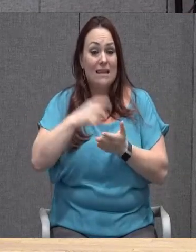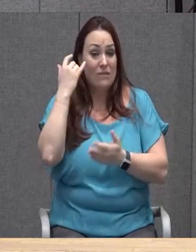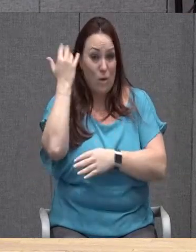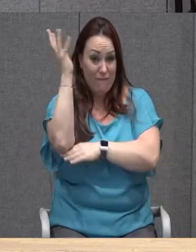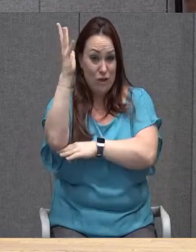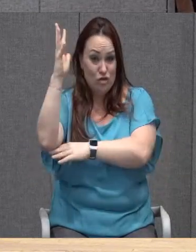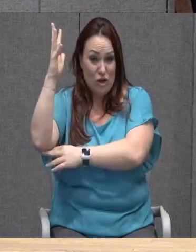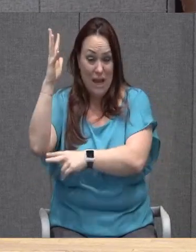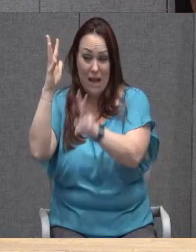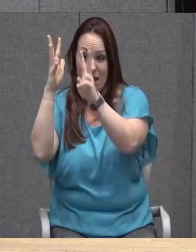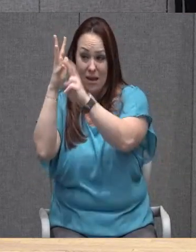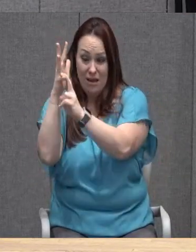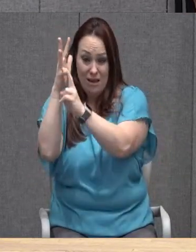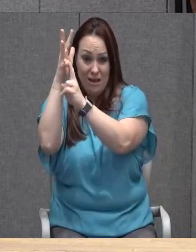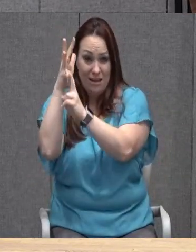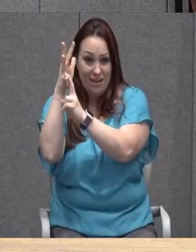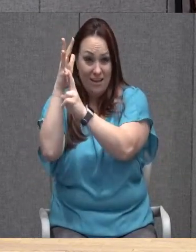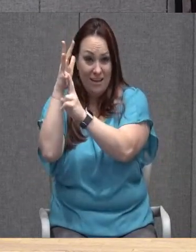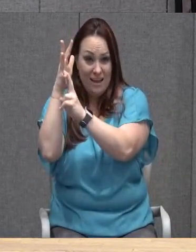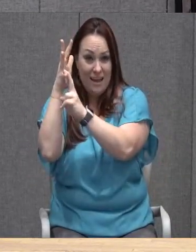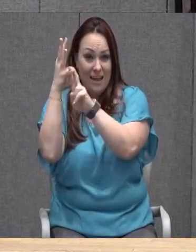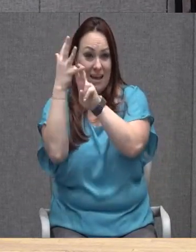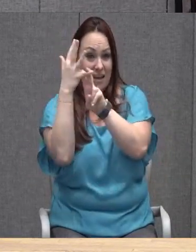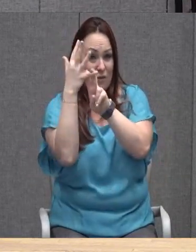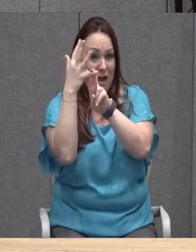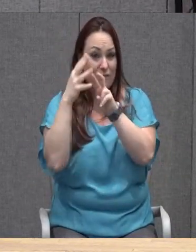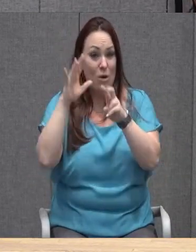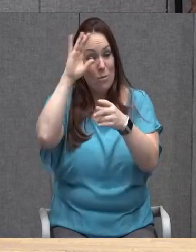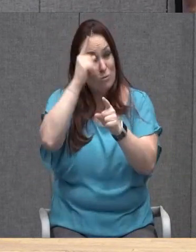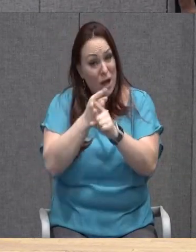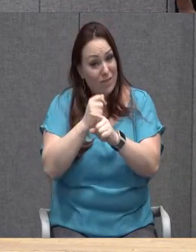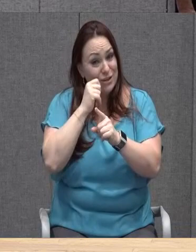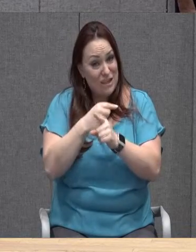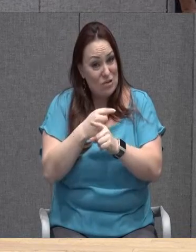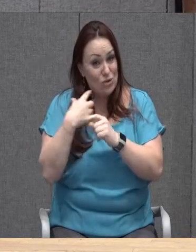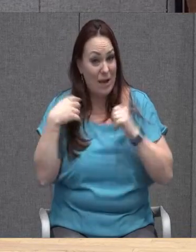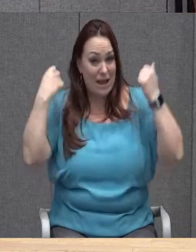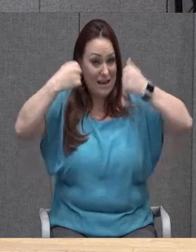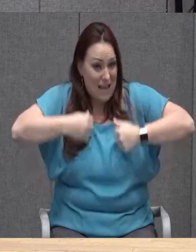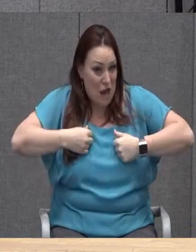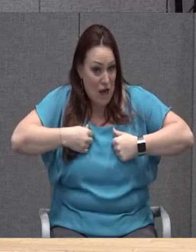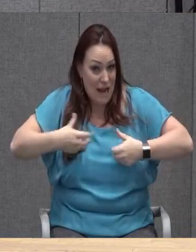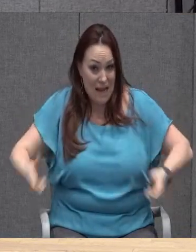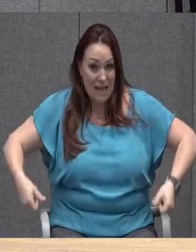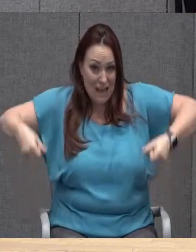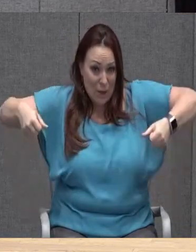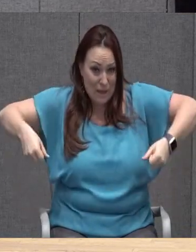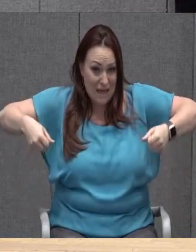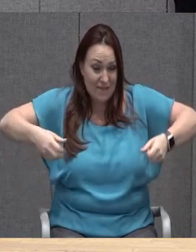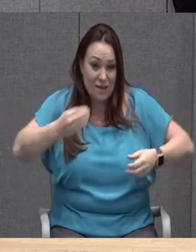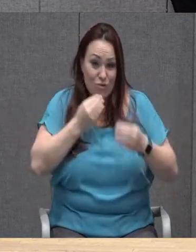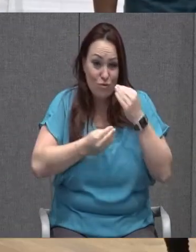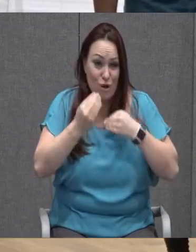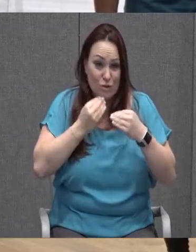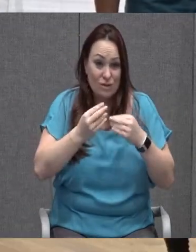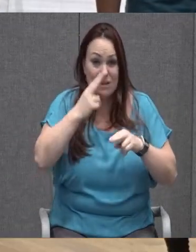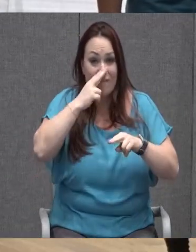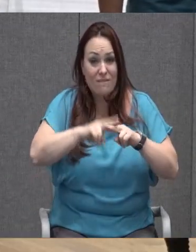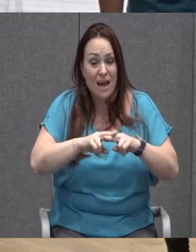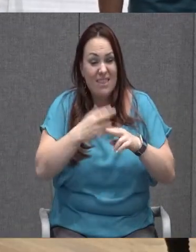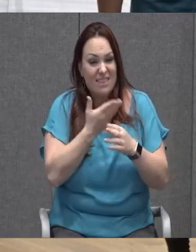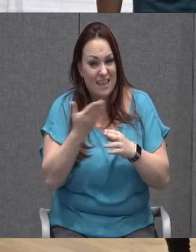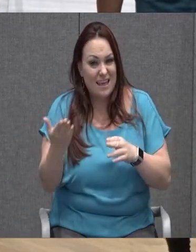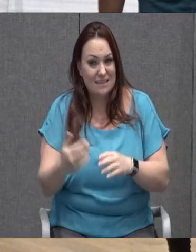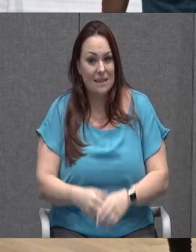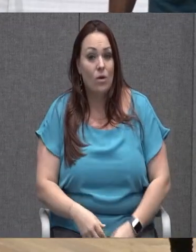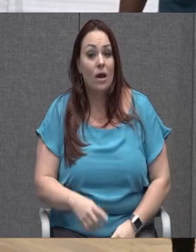Yes, absolutely. You have brothers and sisters you can carry them. Carry the groceries in, right? All those fun things. Yes. Sé saludable.